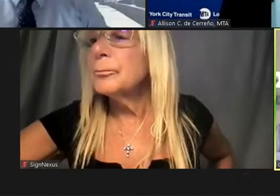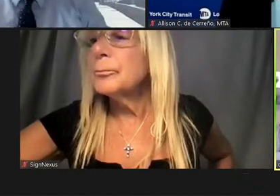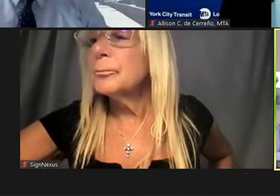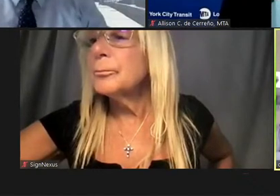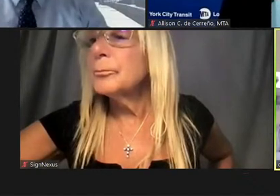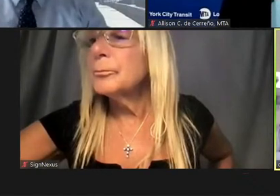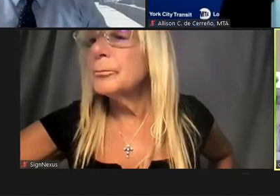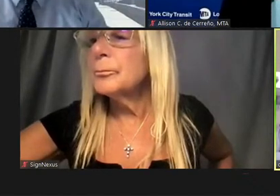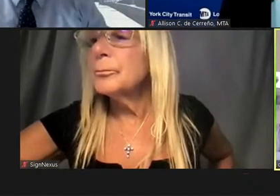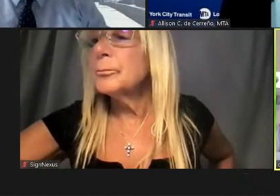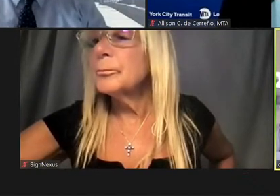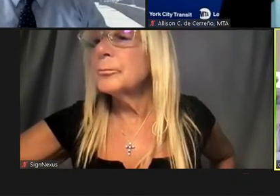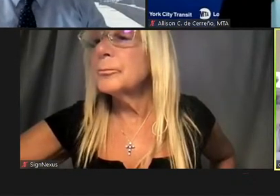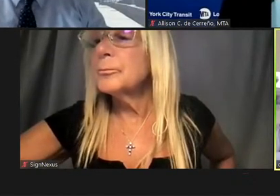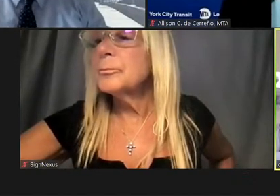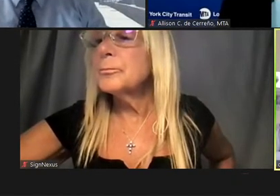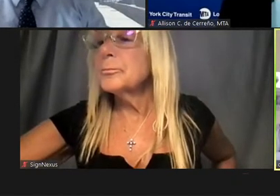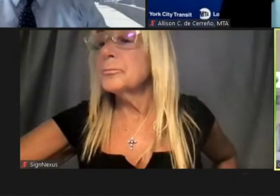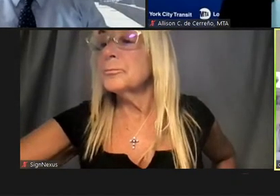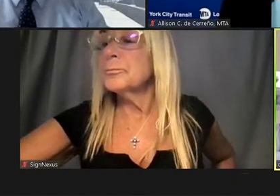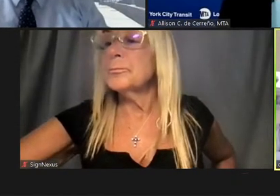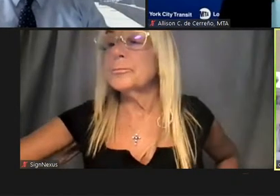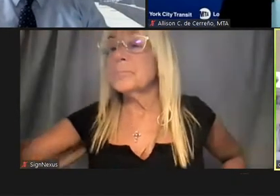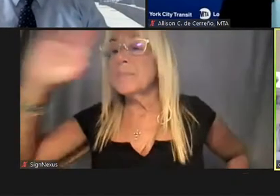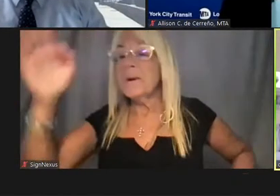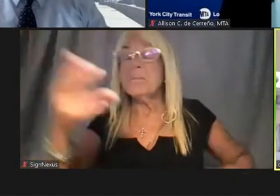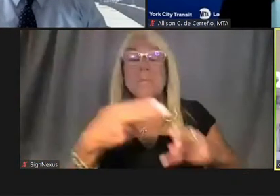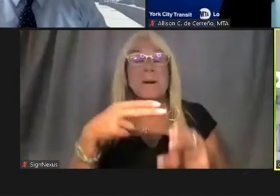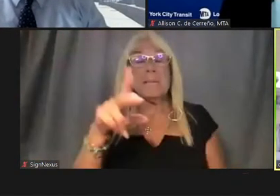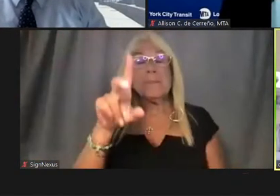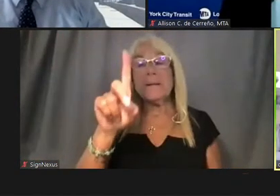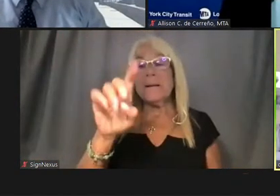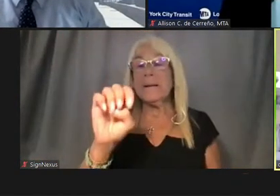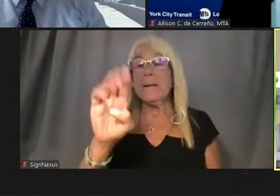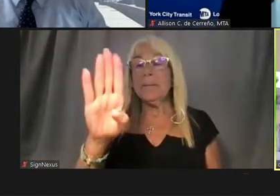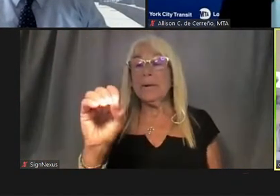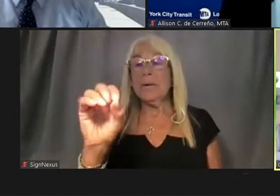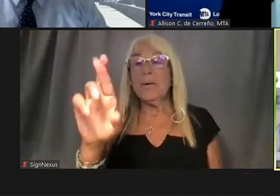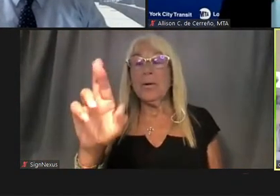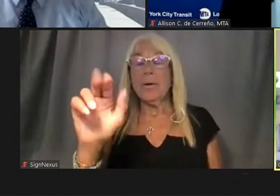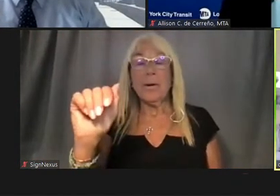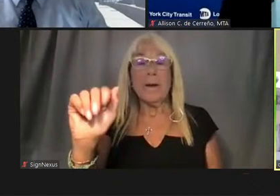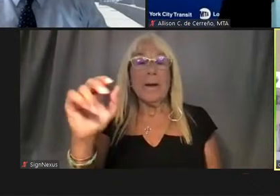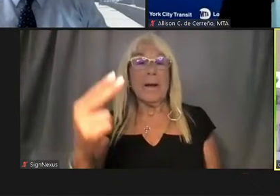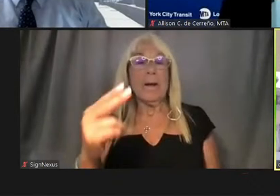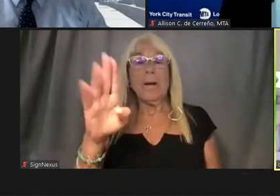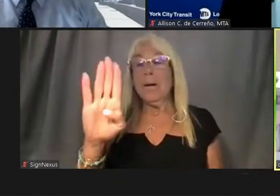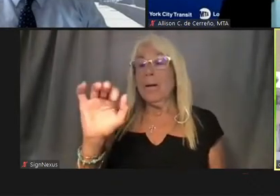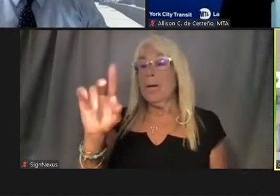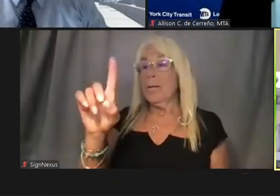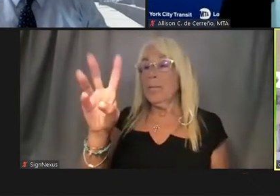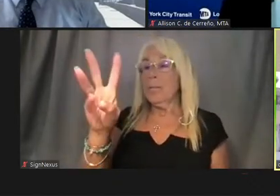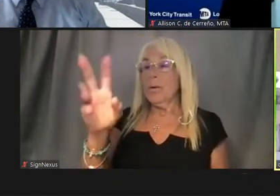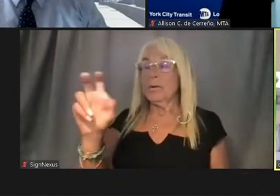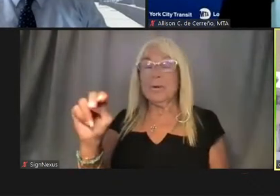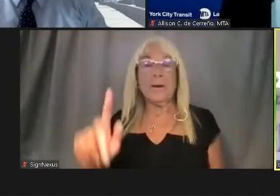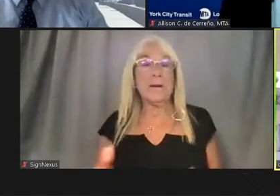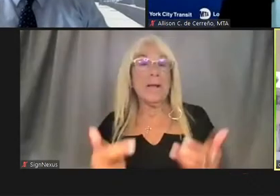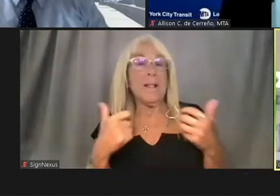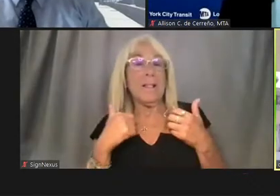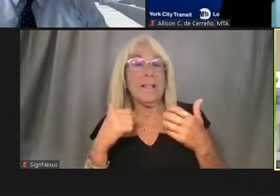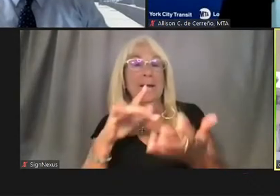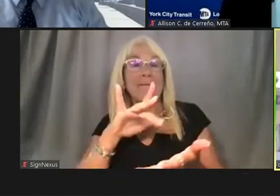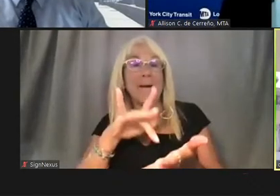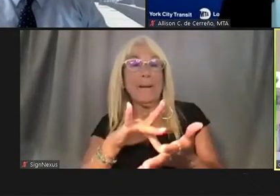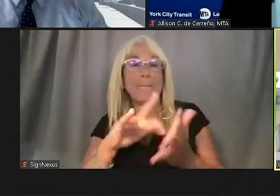foreign Baldwin I live in midtown east and during my 20 plus